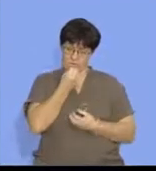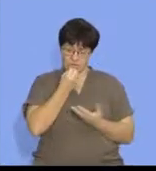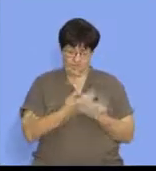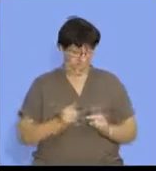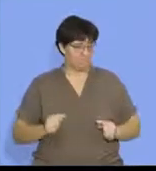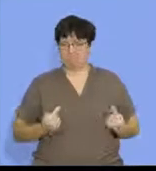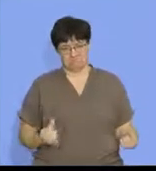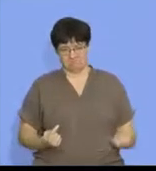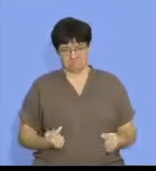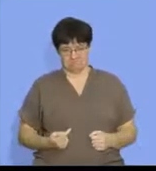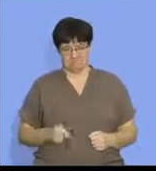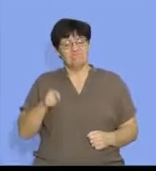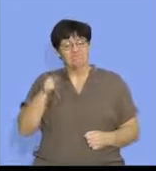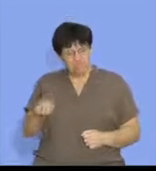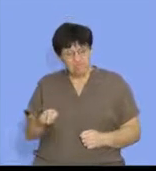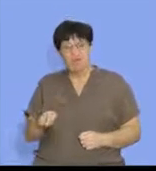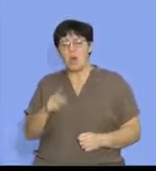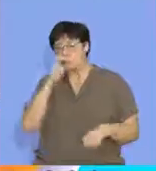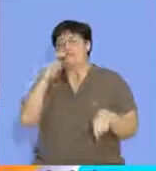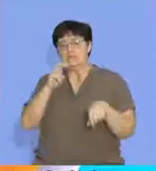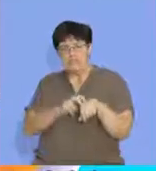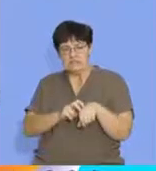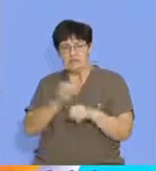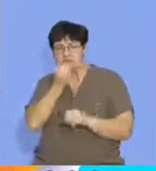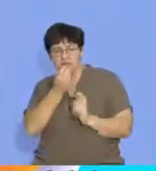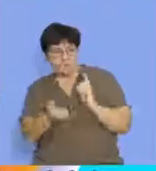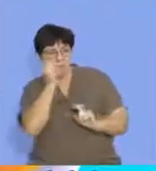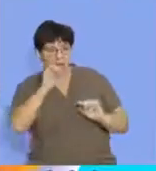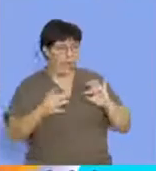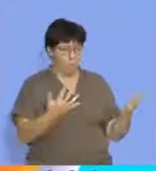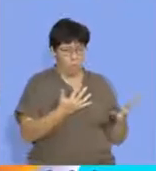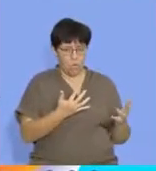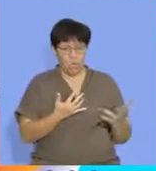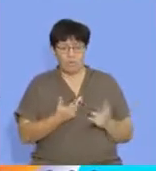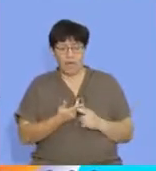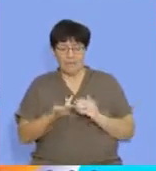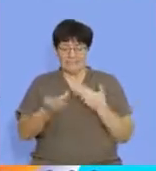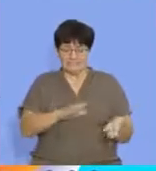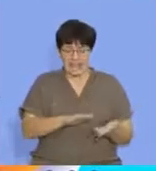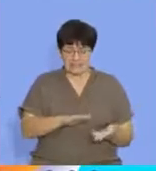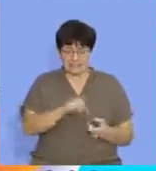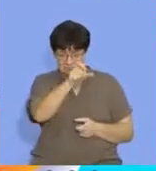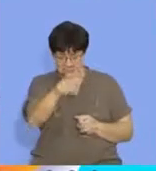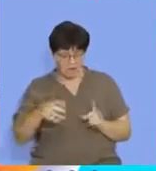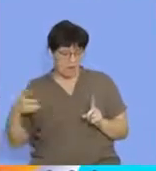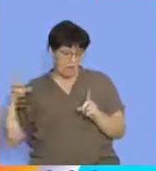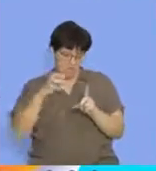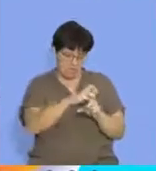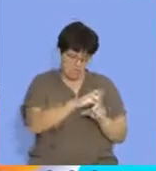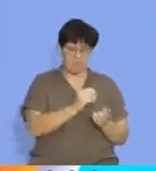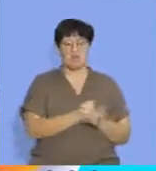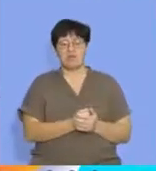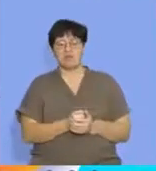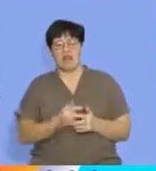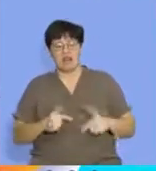Fungi have got various ways that they need to get food. They live off dead organic matter. Some of them are parasites. They live on